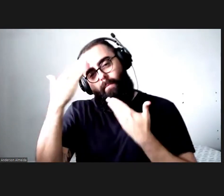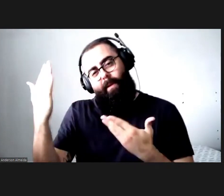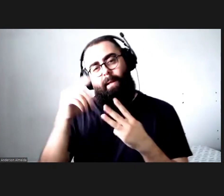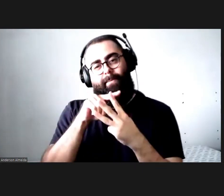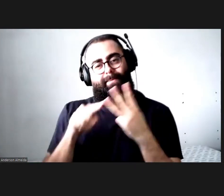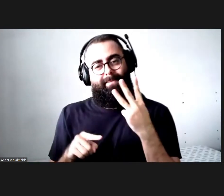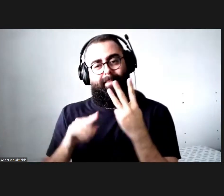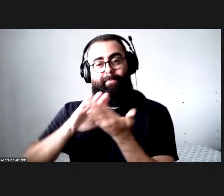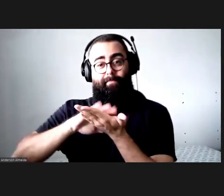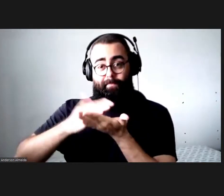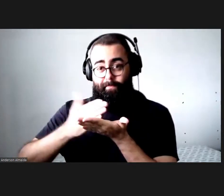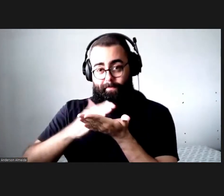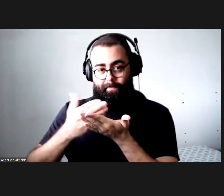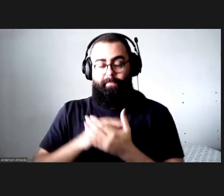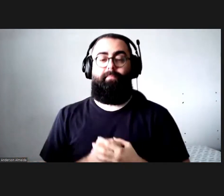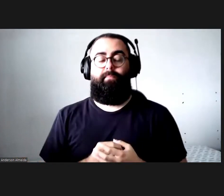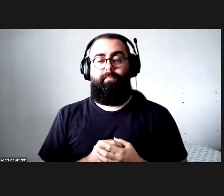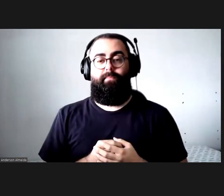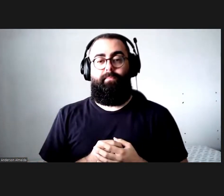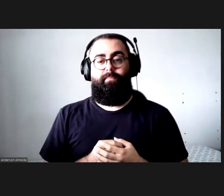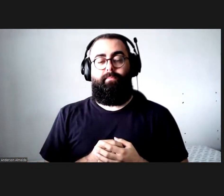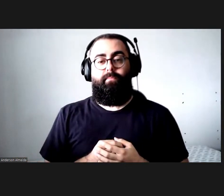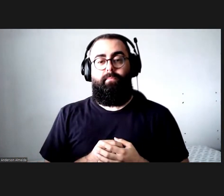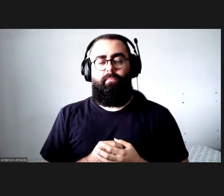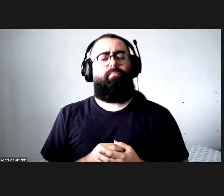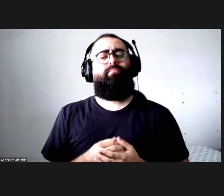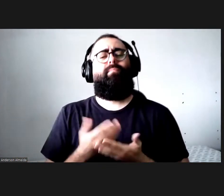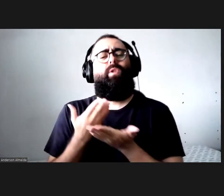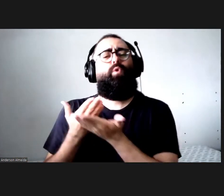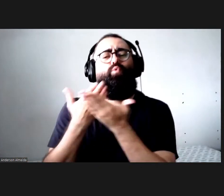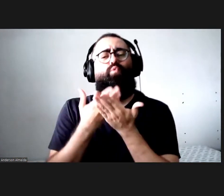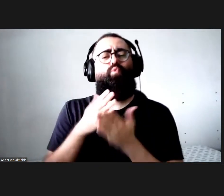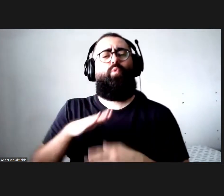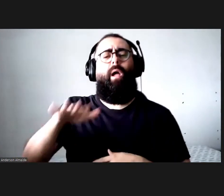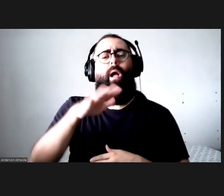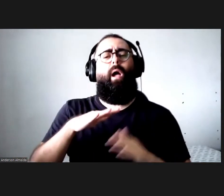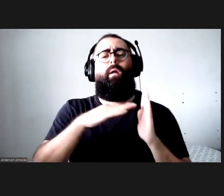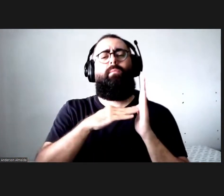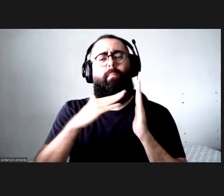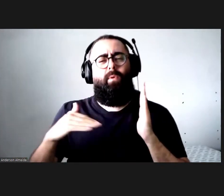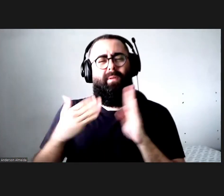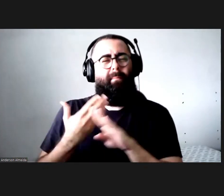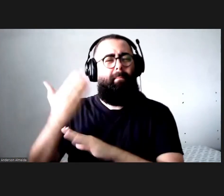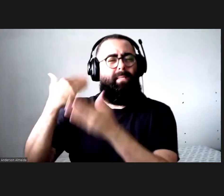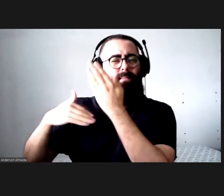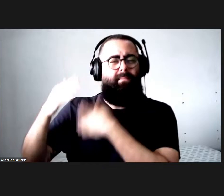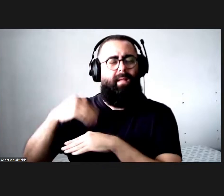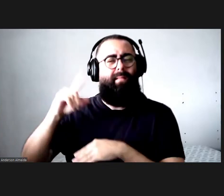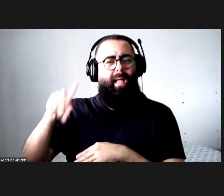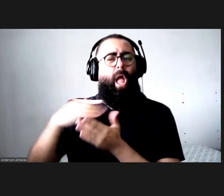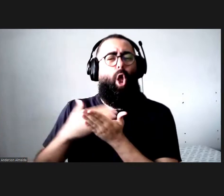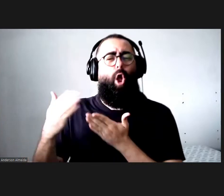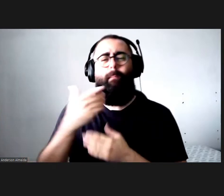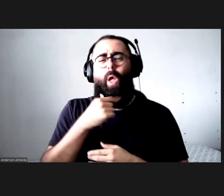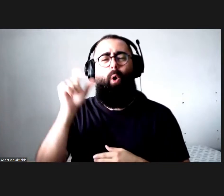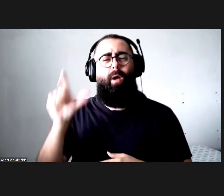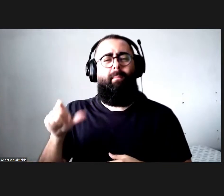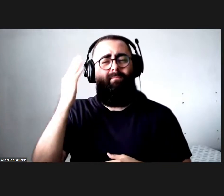The study of prosody in Brazil goes back to the 1960s with the work of Matoso Câmara on lexical